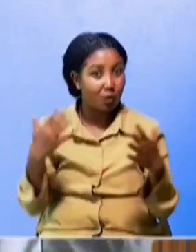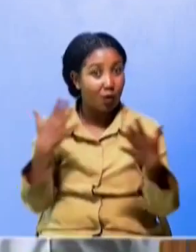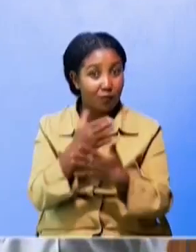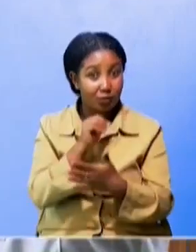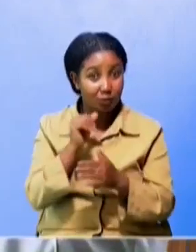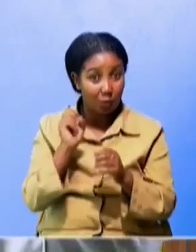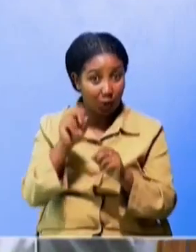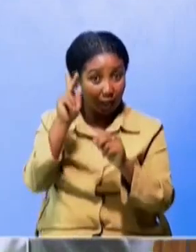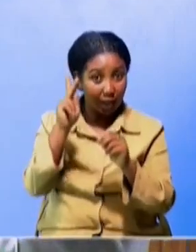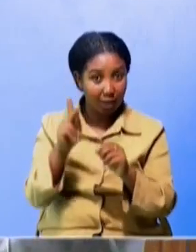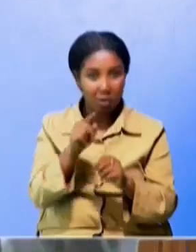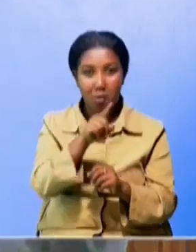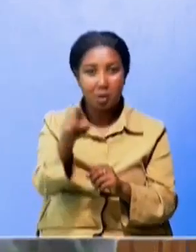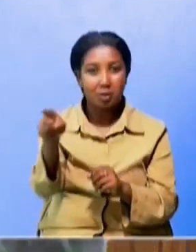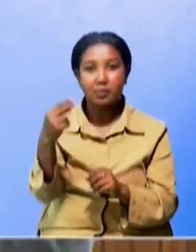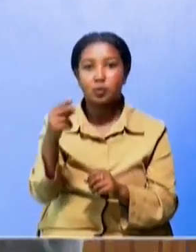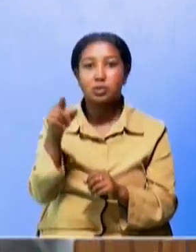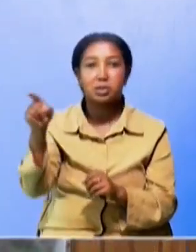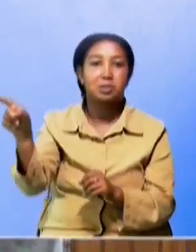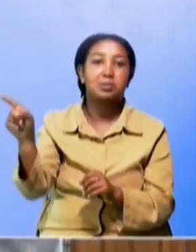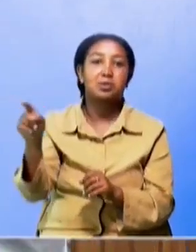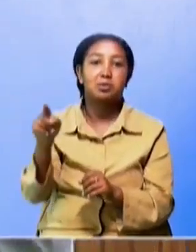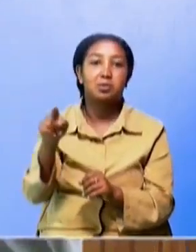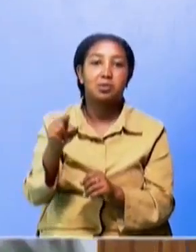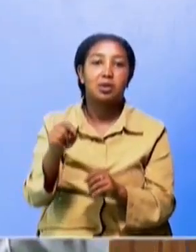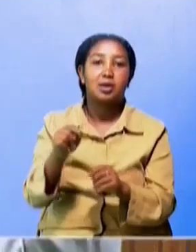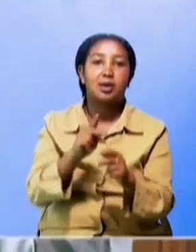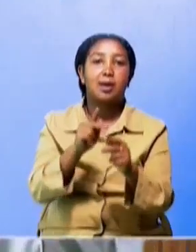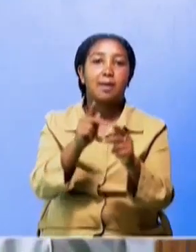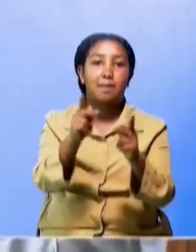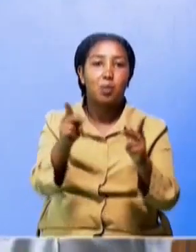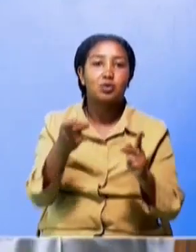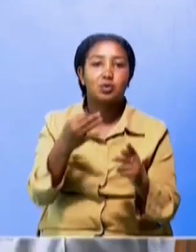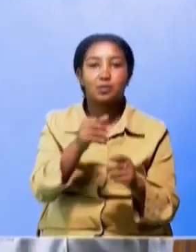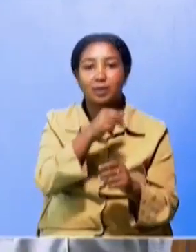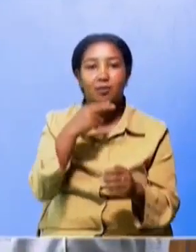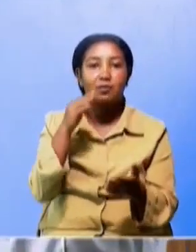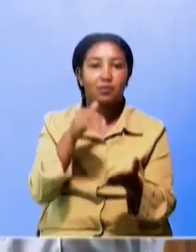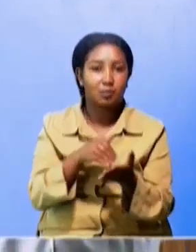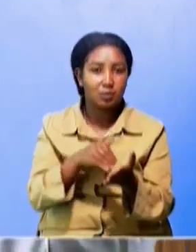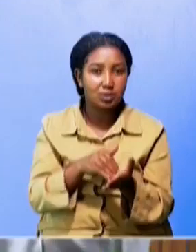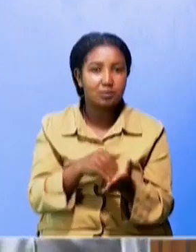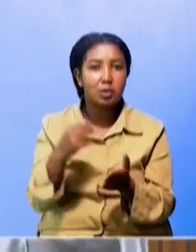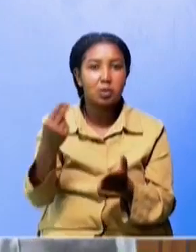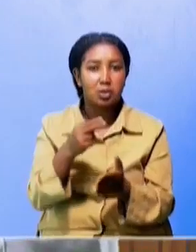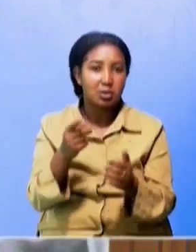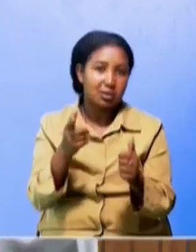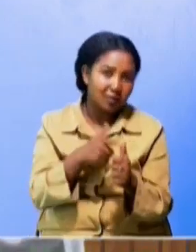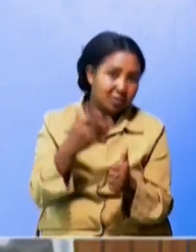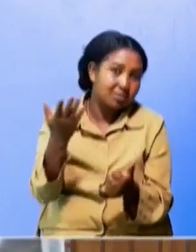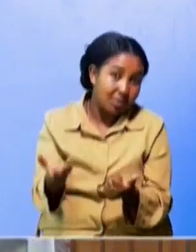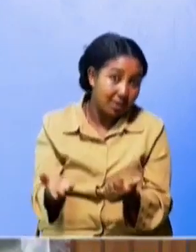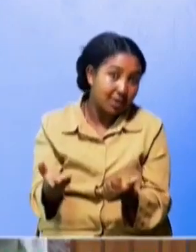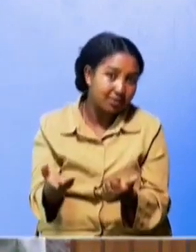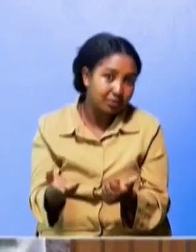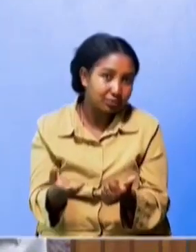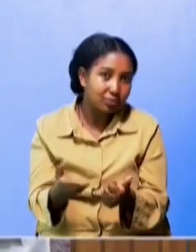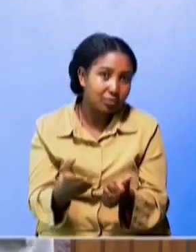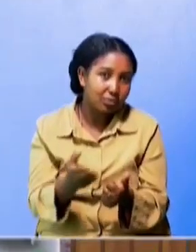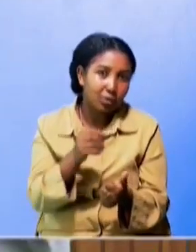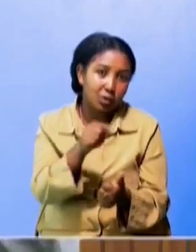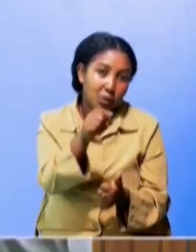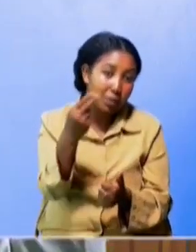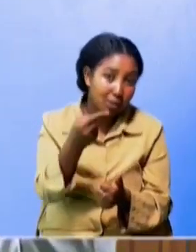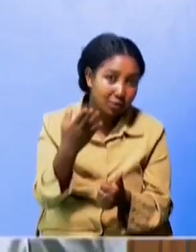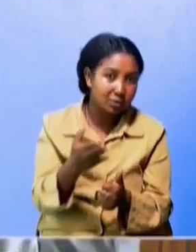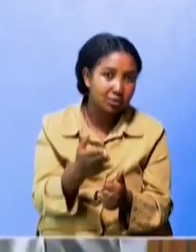it. Some of you are using one of the position of adversarial frequency using the first part. That means you may